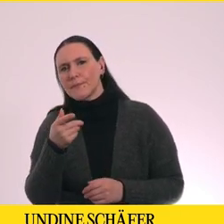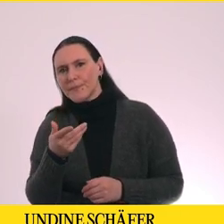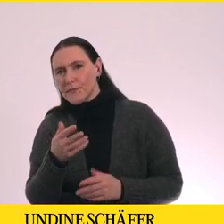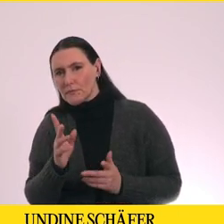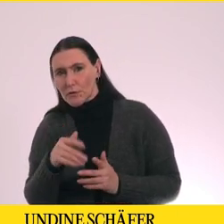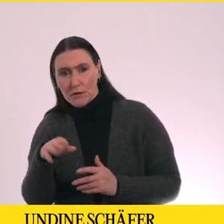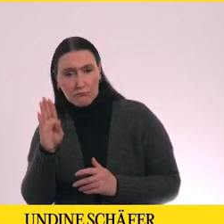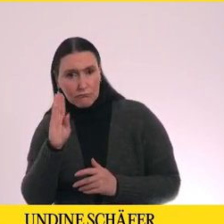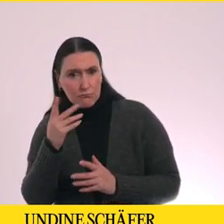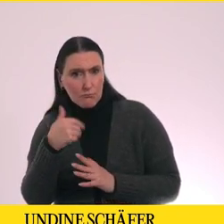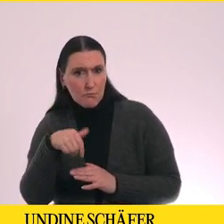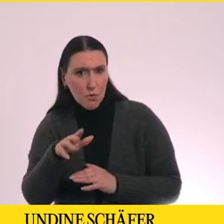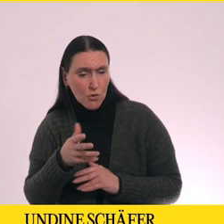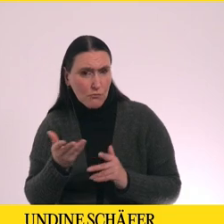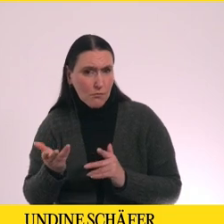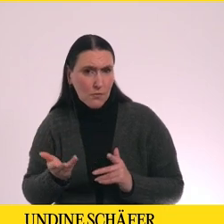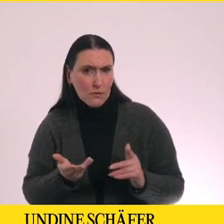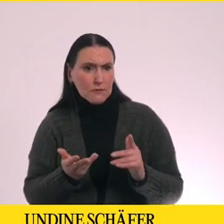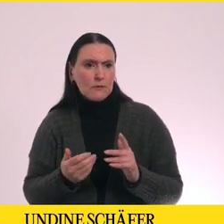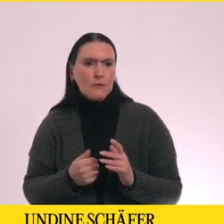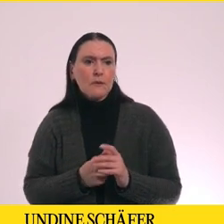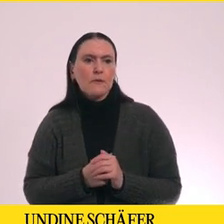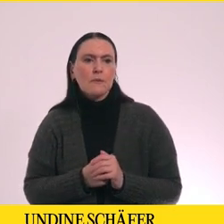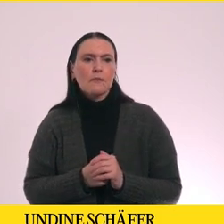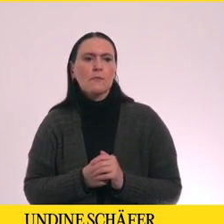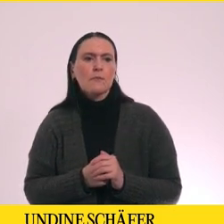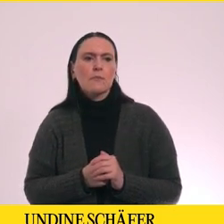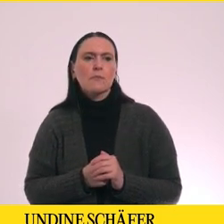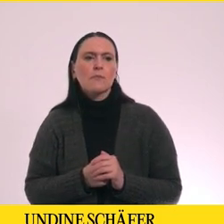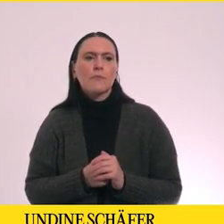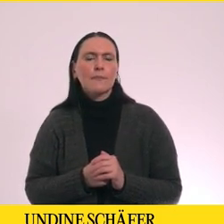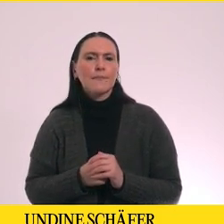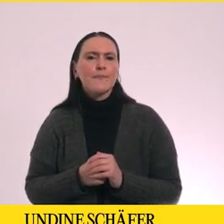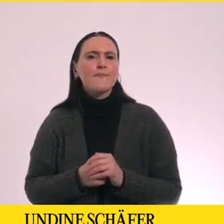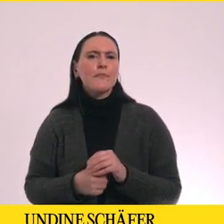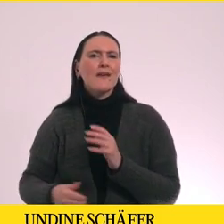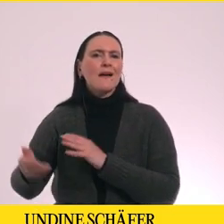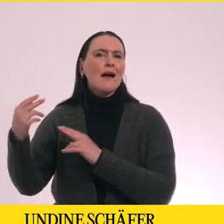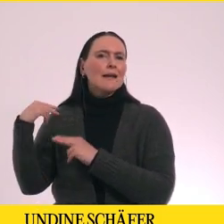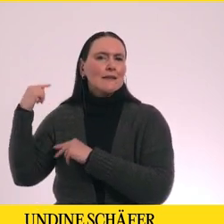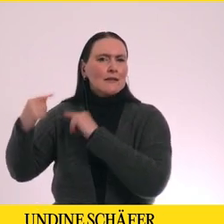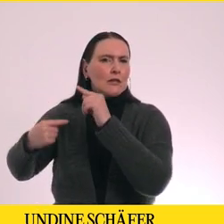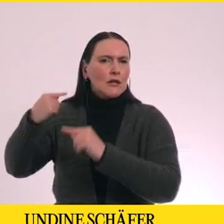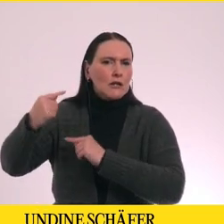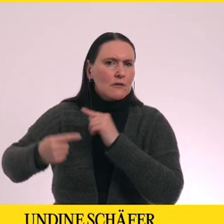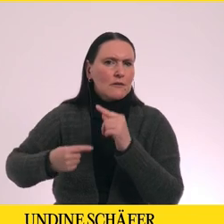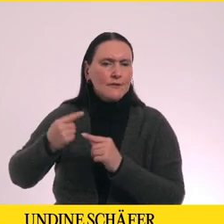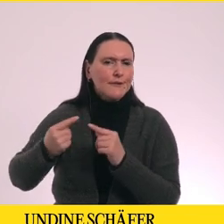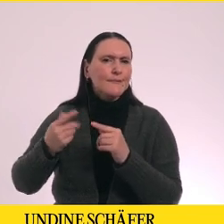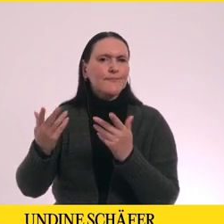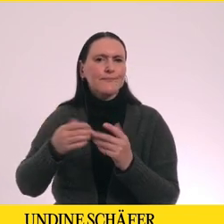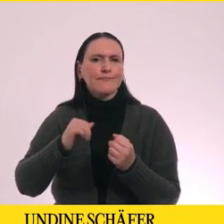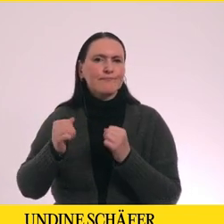of art and the care, reversing traditional sort of power dynamics, but perhaps because there's